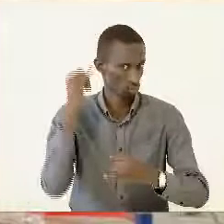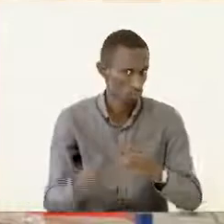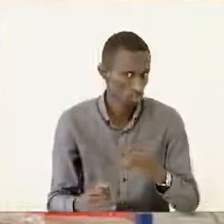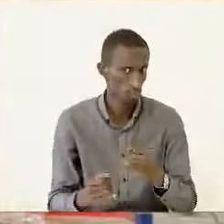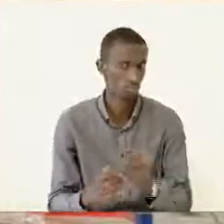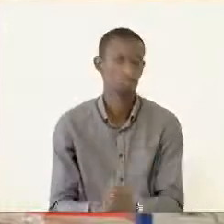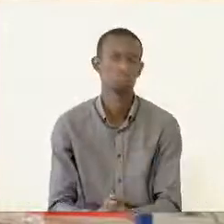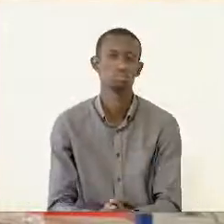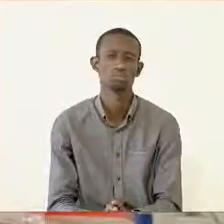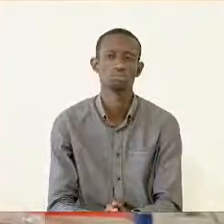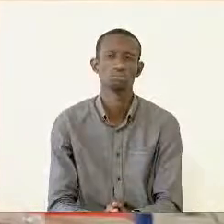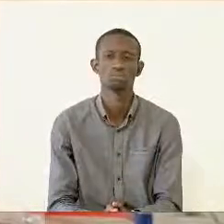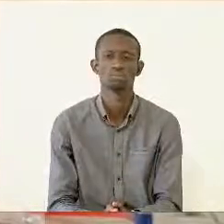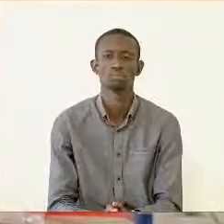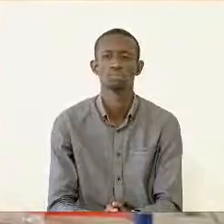with